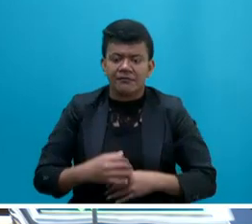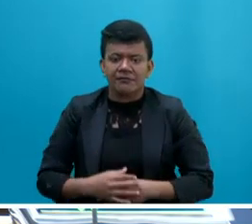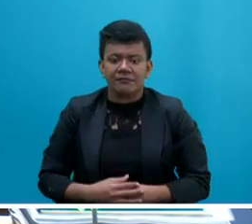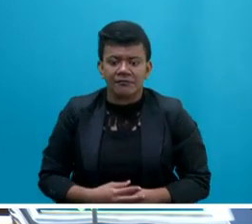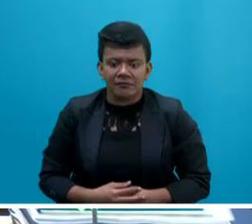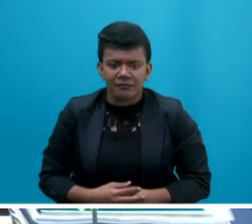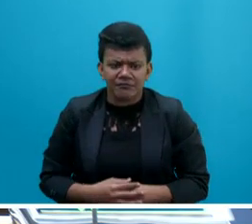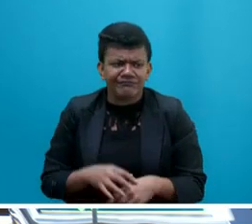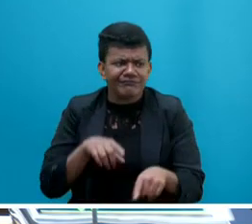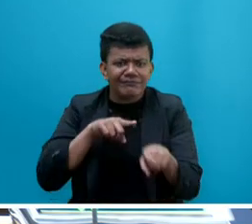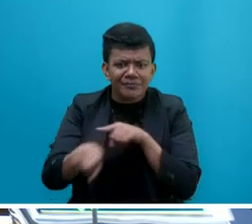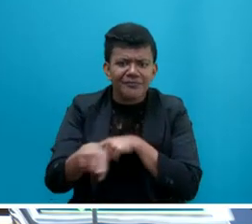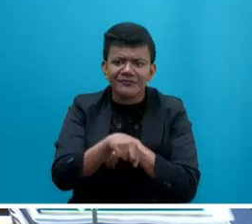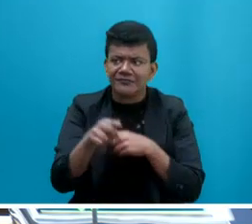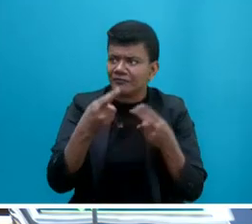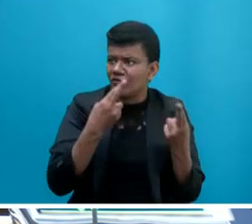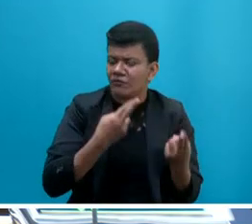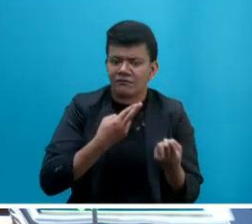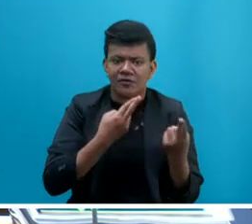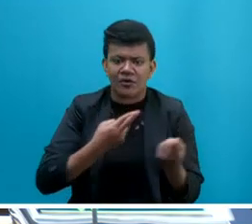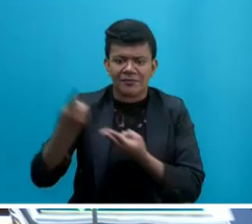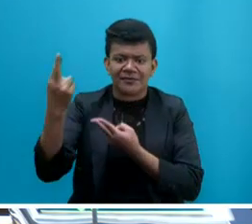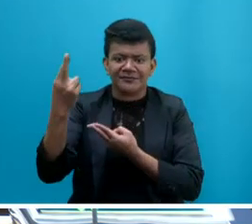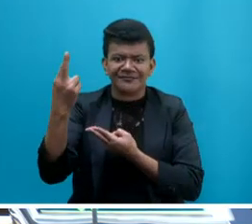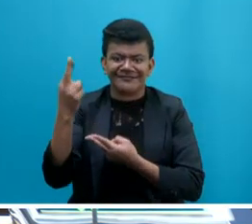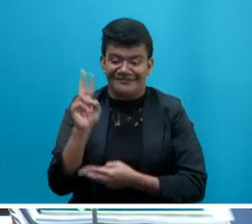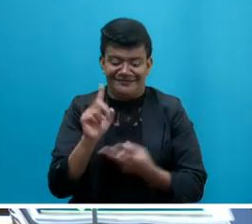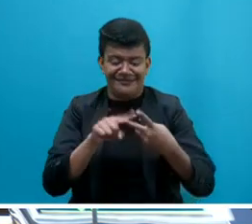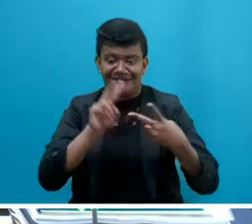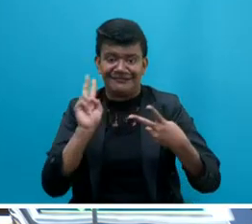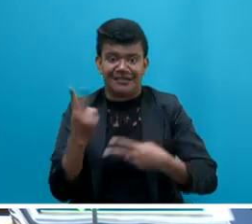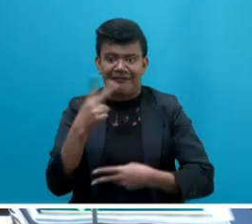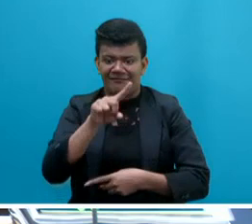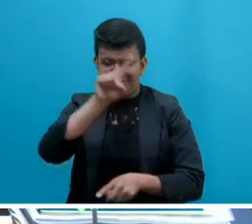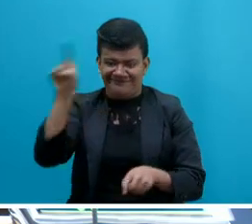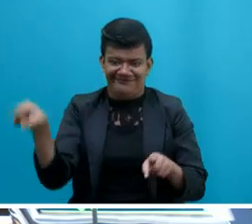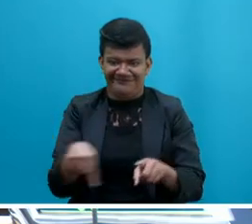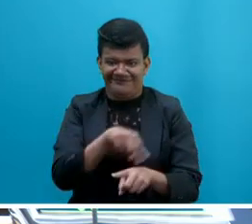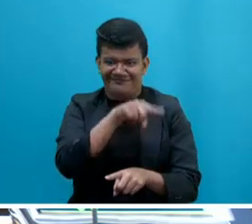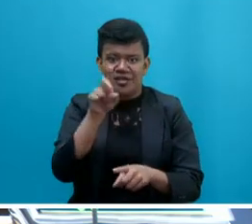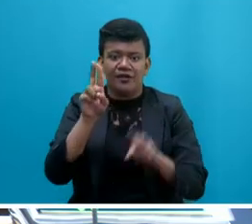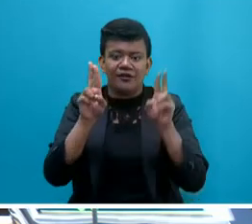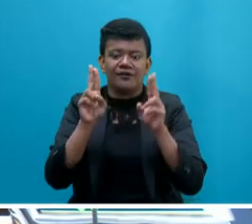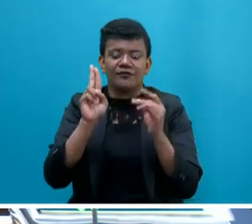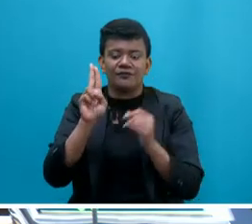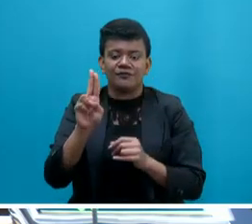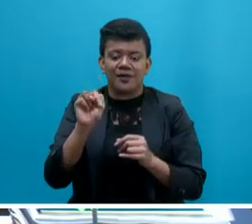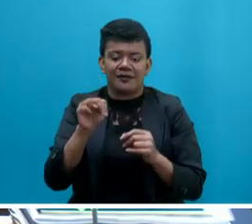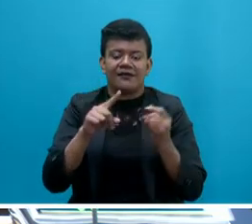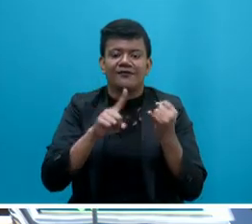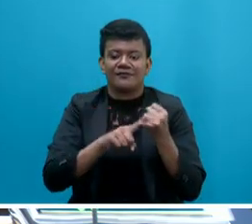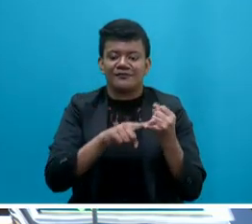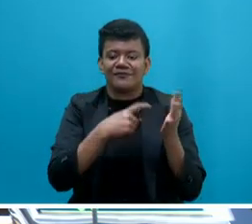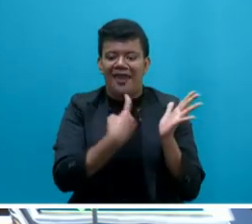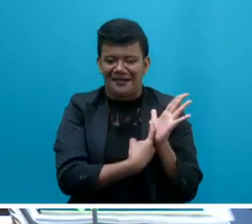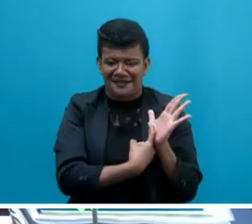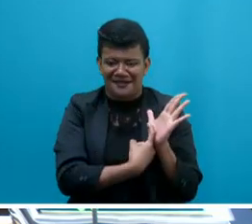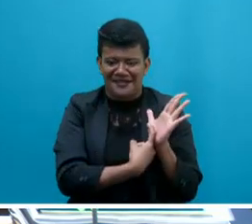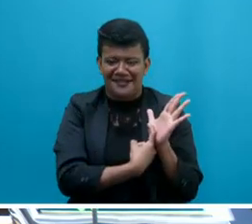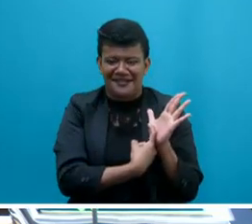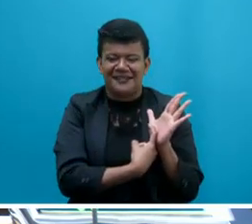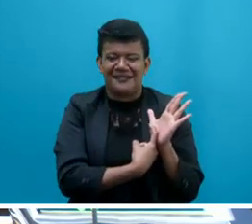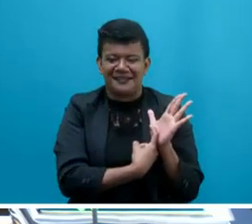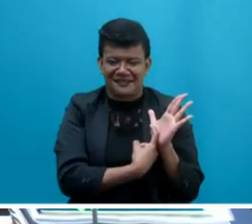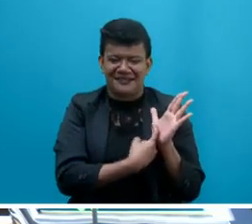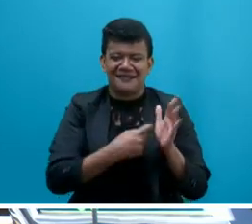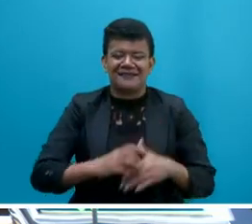of the recommendations from the second cycle of the Universal Periodic Review, the UPR. More importantly, Fiji has not just worked to